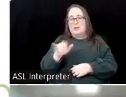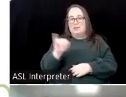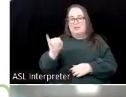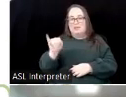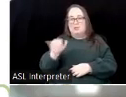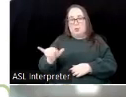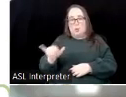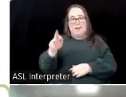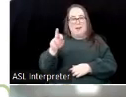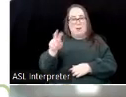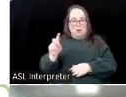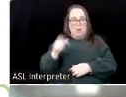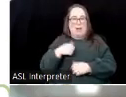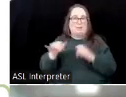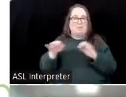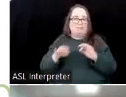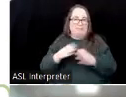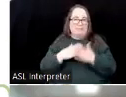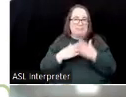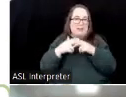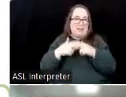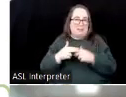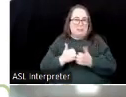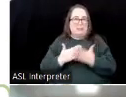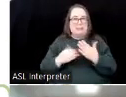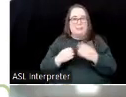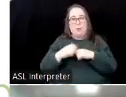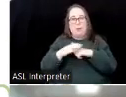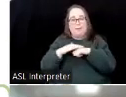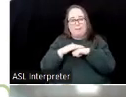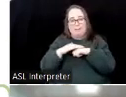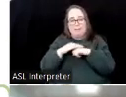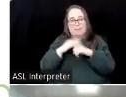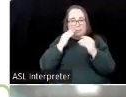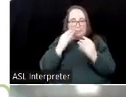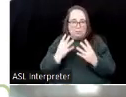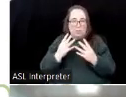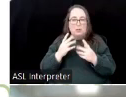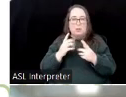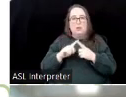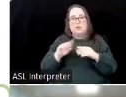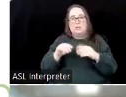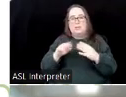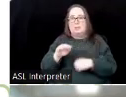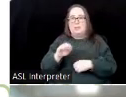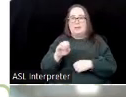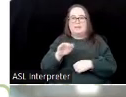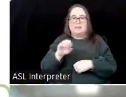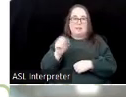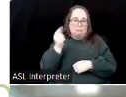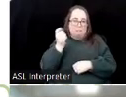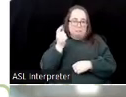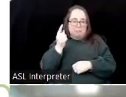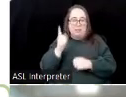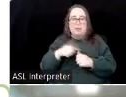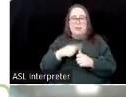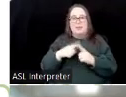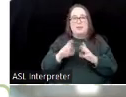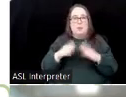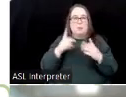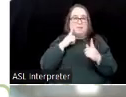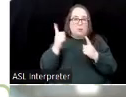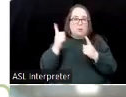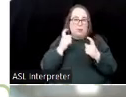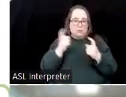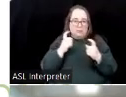to quickly go through some slides with some more high-level information to give a baseline understanding, and then we'll open to